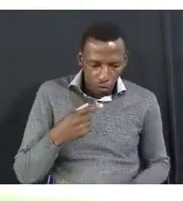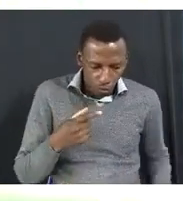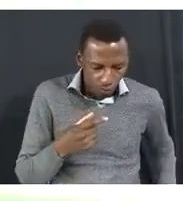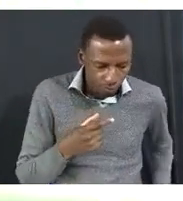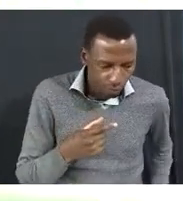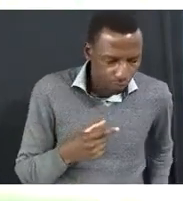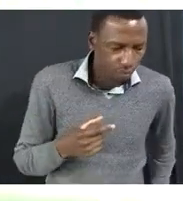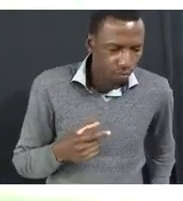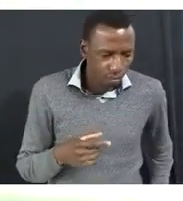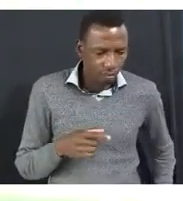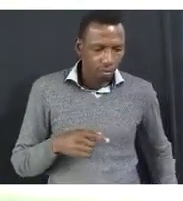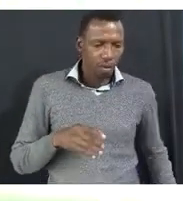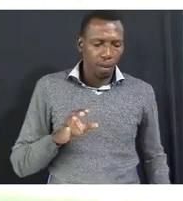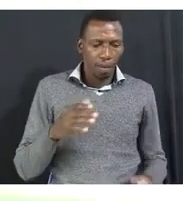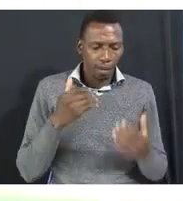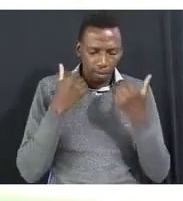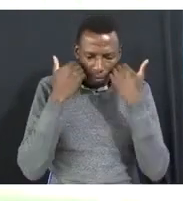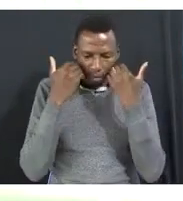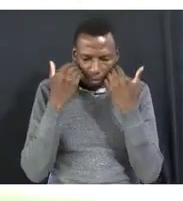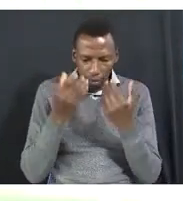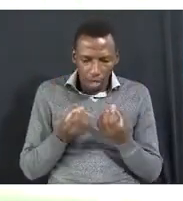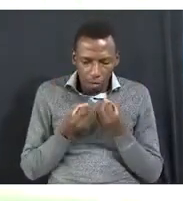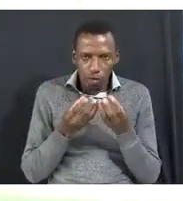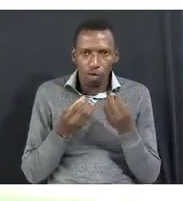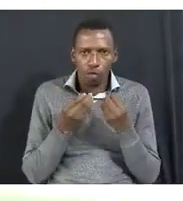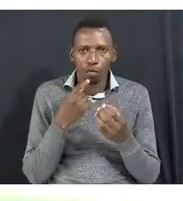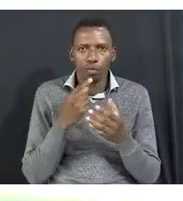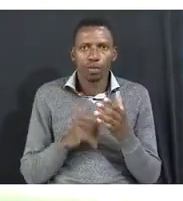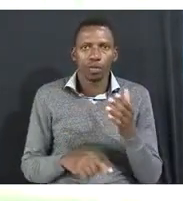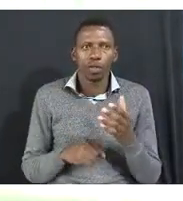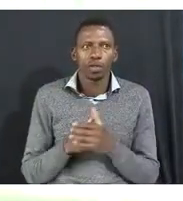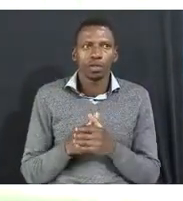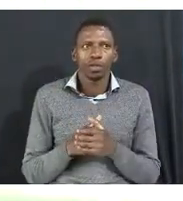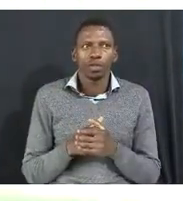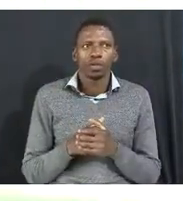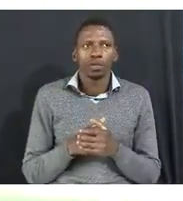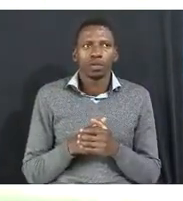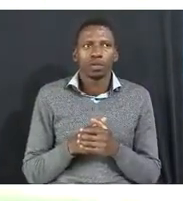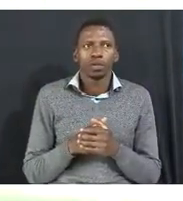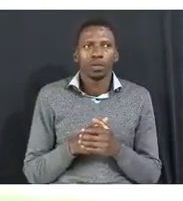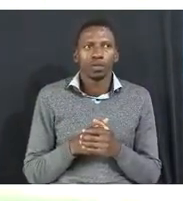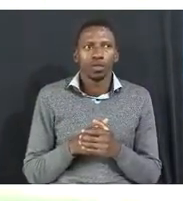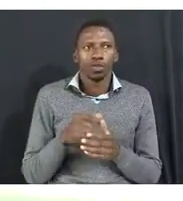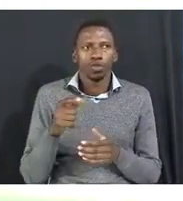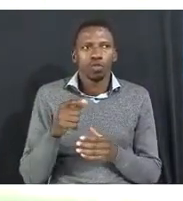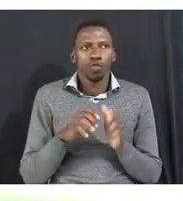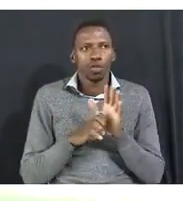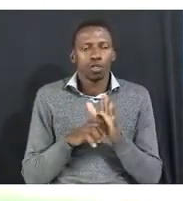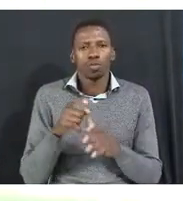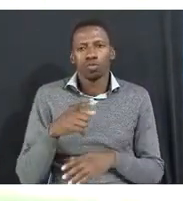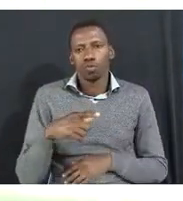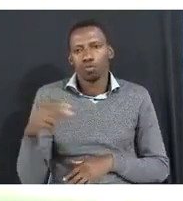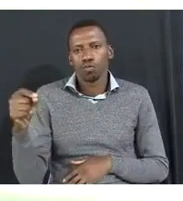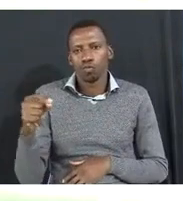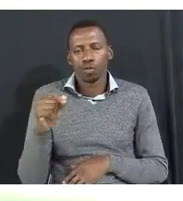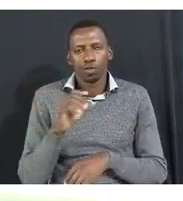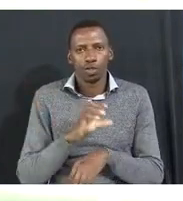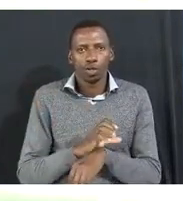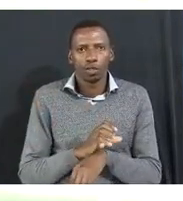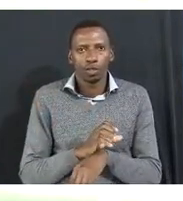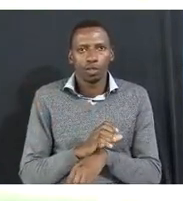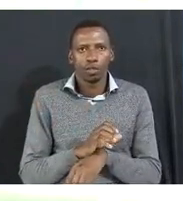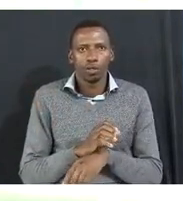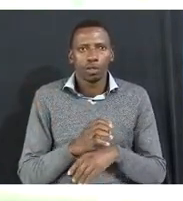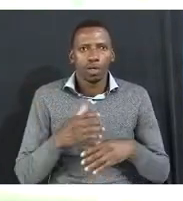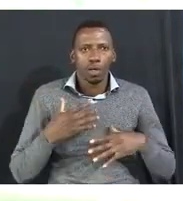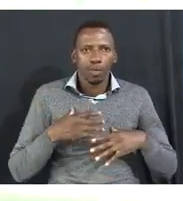of their frustrations here. They were saying something to do with the, you go to church, people will have